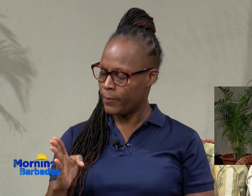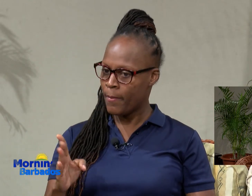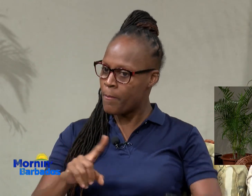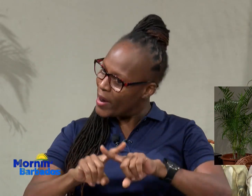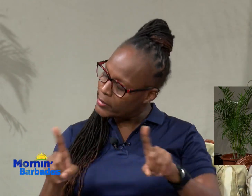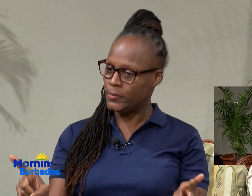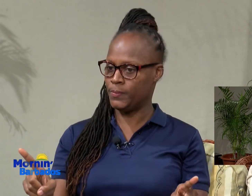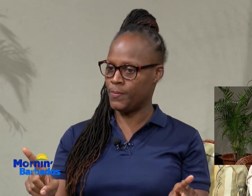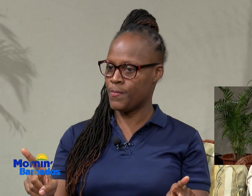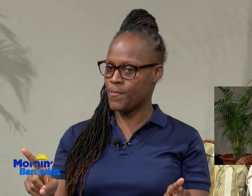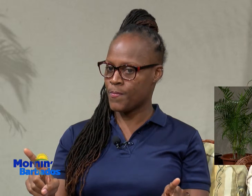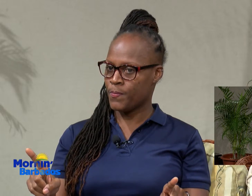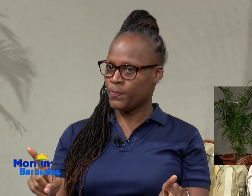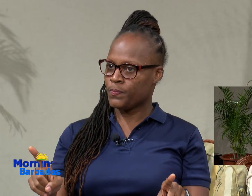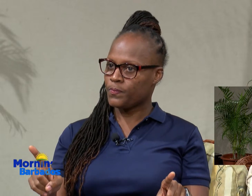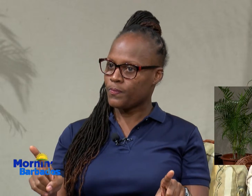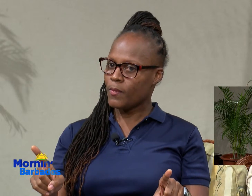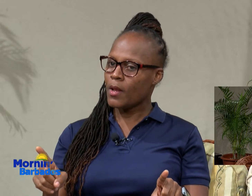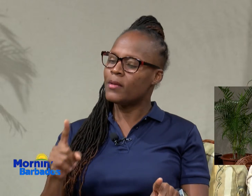fight for the deaf. I will.